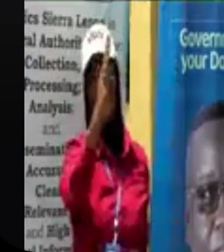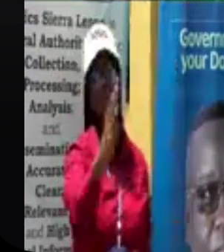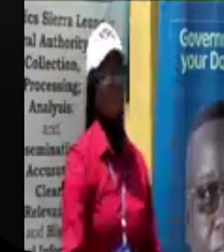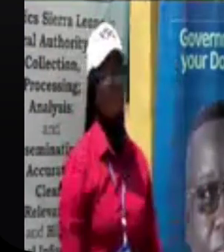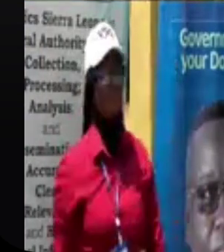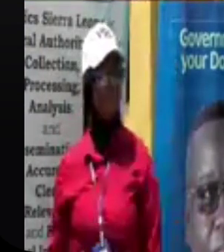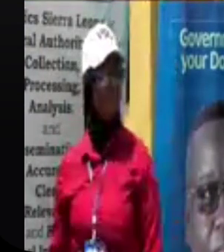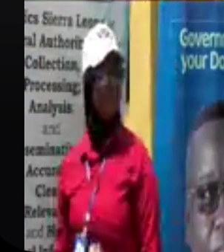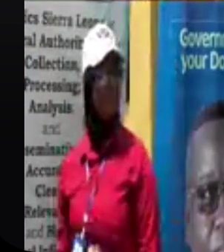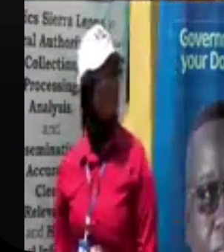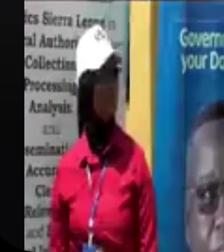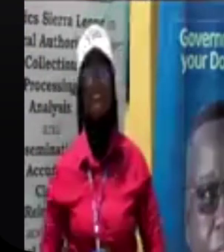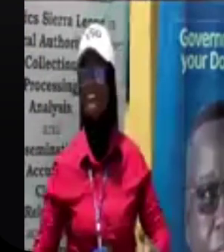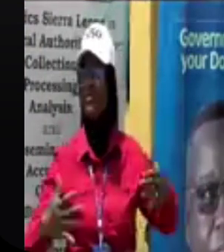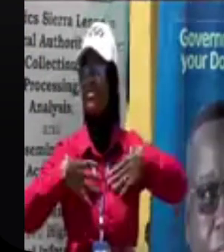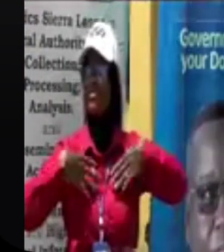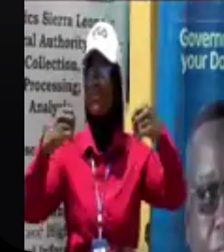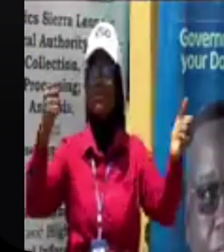Yes, well noted.